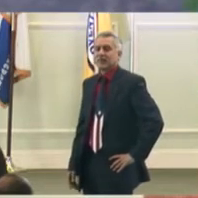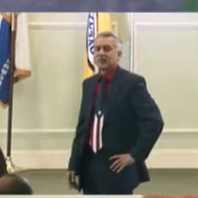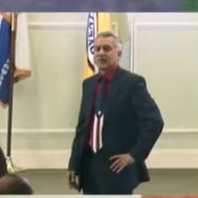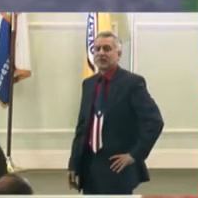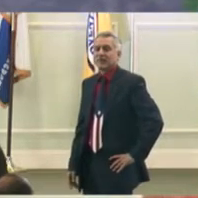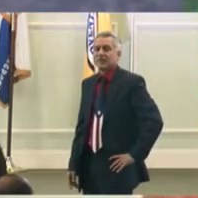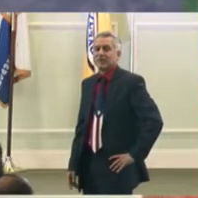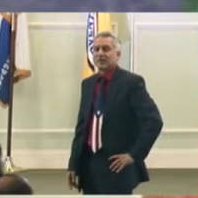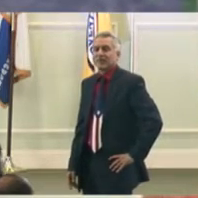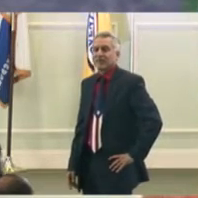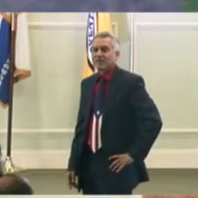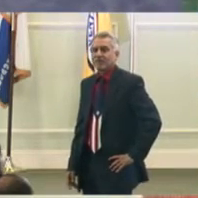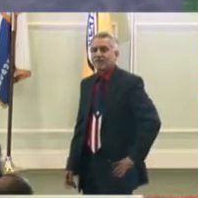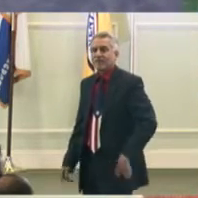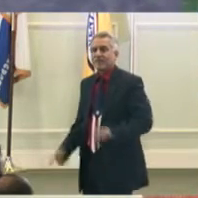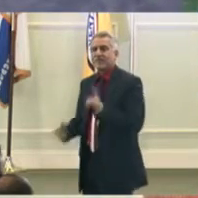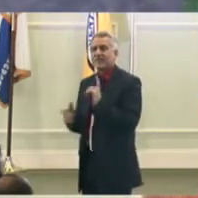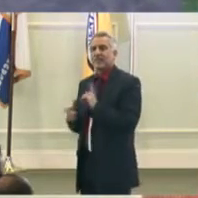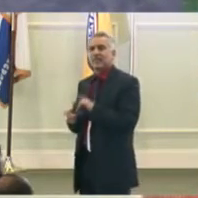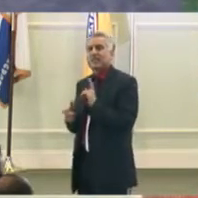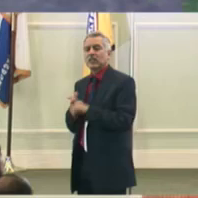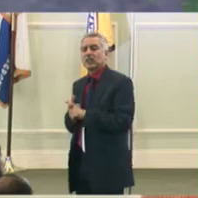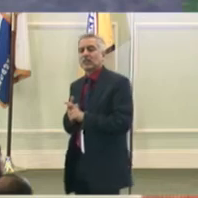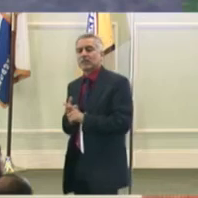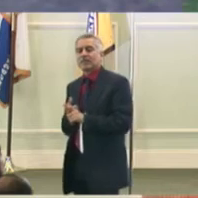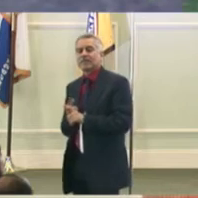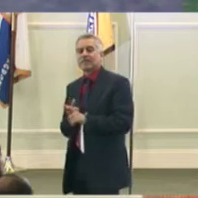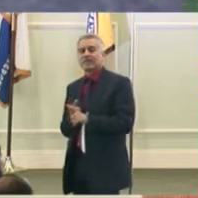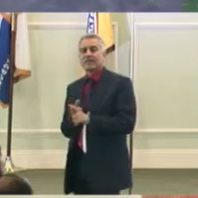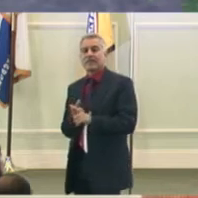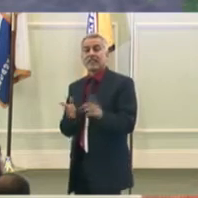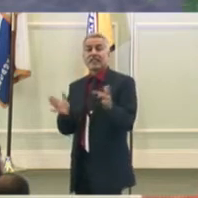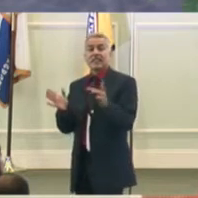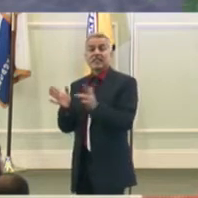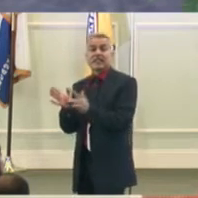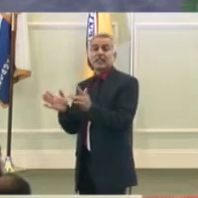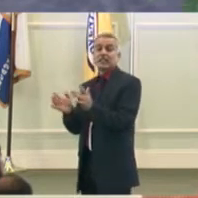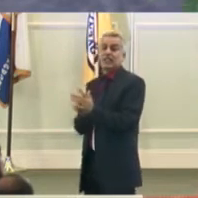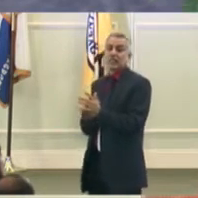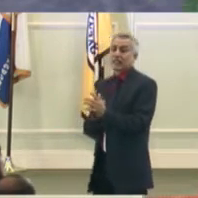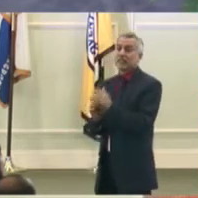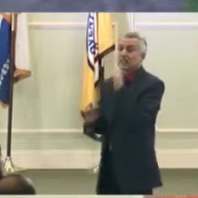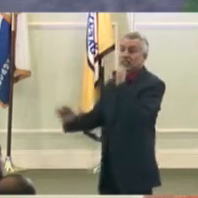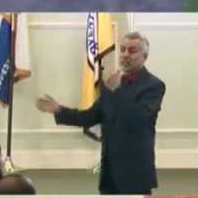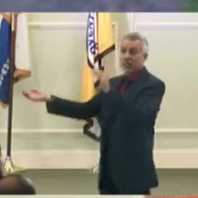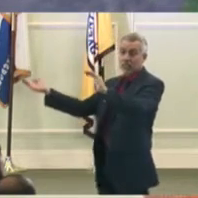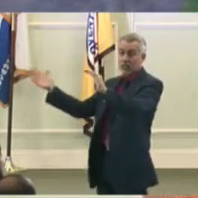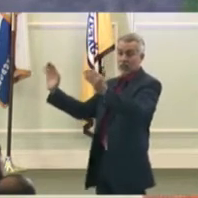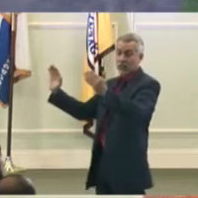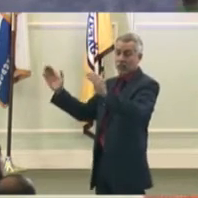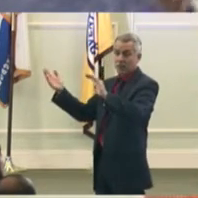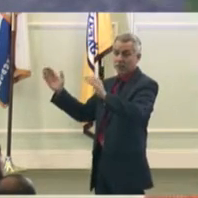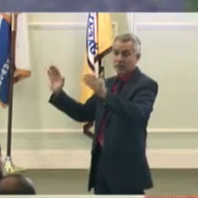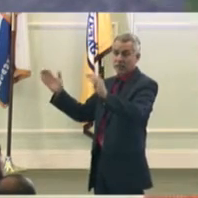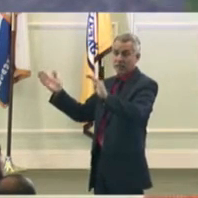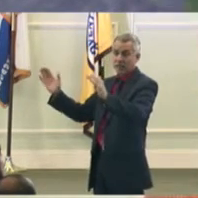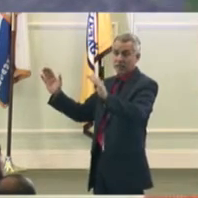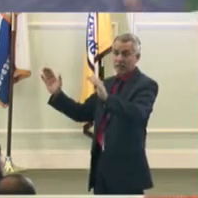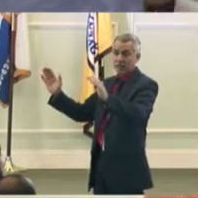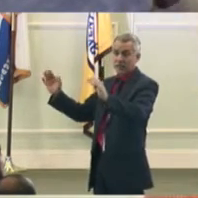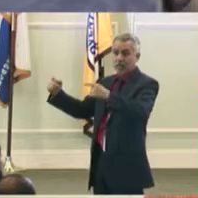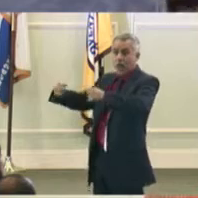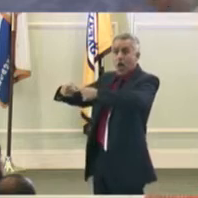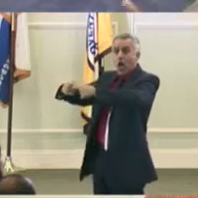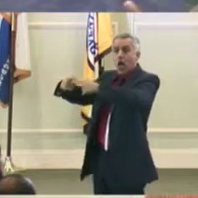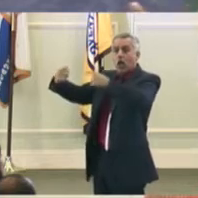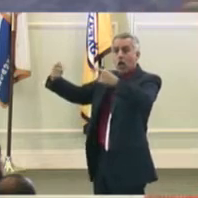go away. And so that's not God, though. Jesus is doing not a compare here, but he's doing a contrast.